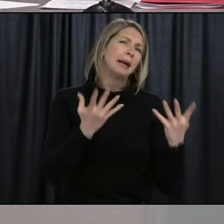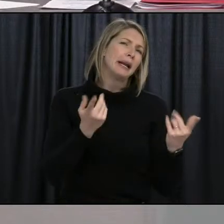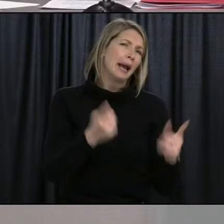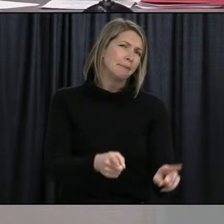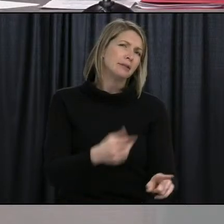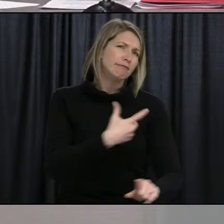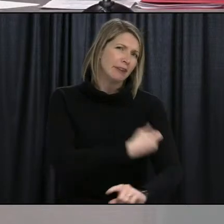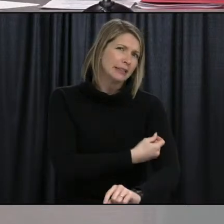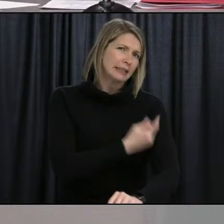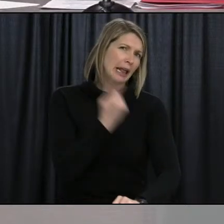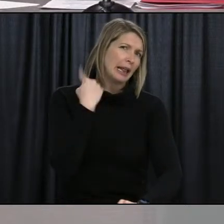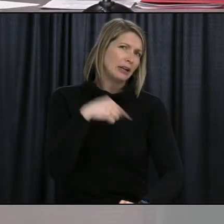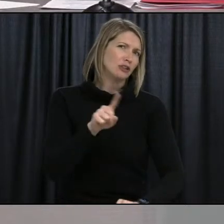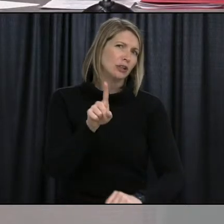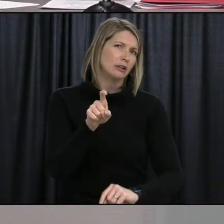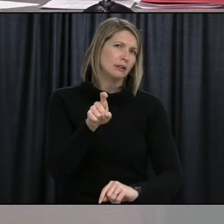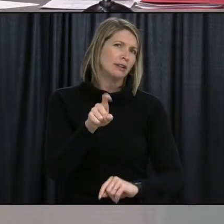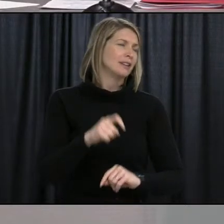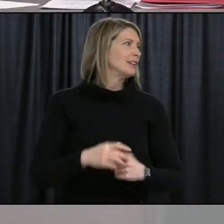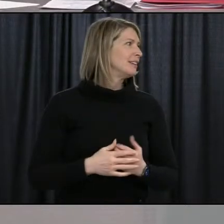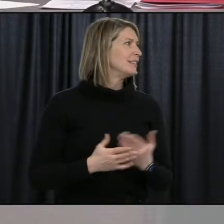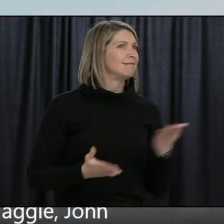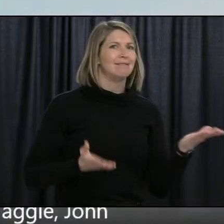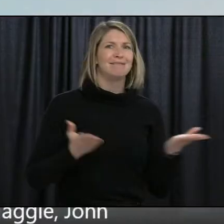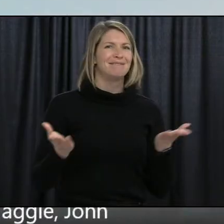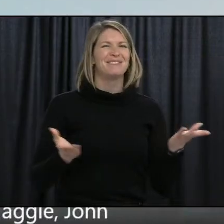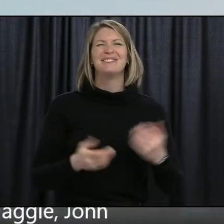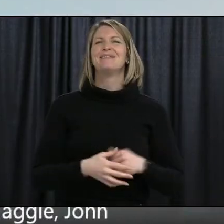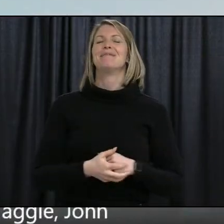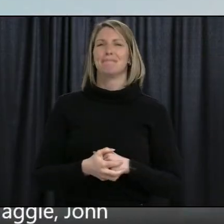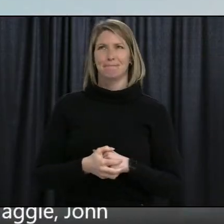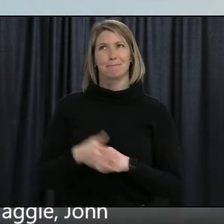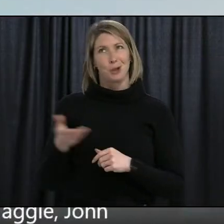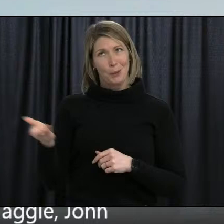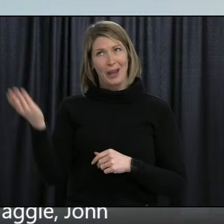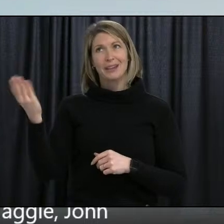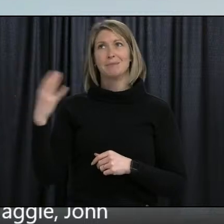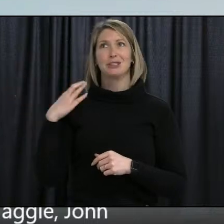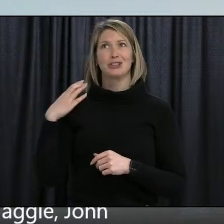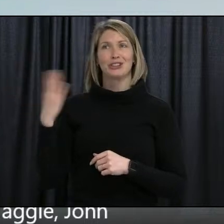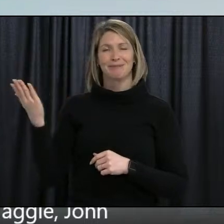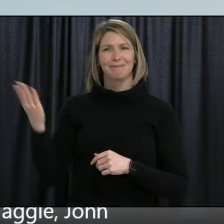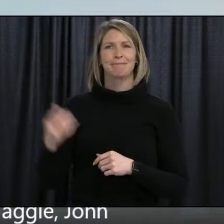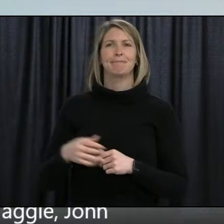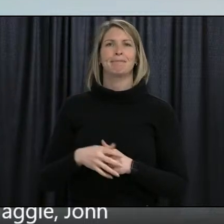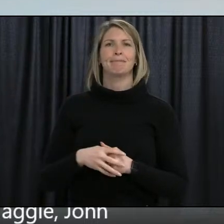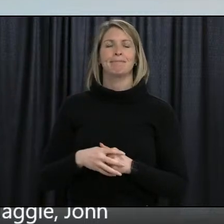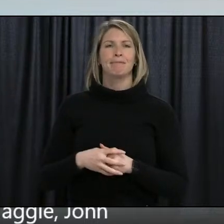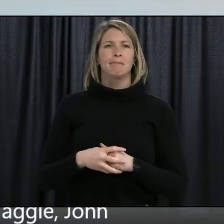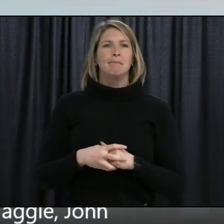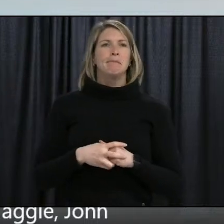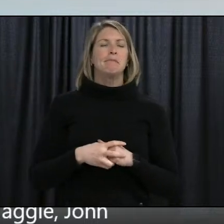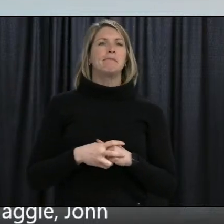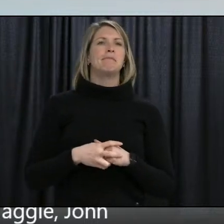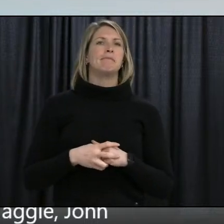That's it. Oh, Janice, do you have... No, that's fine. You go ahead. No, the last figure I saw